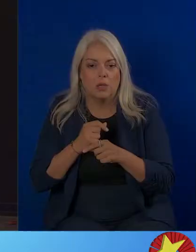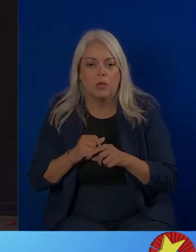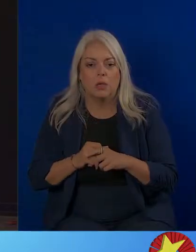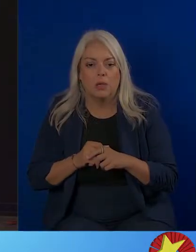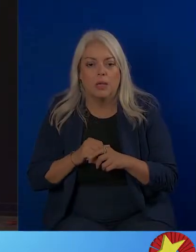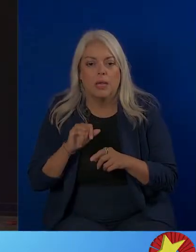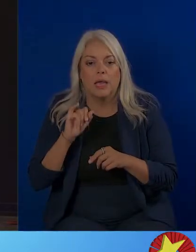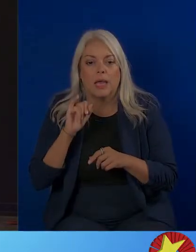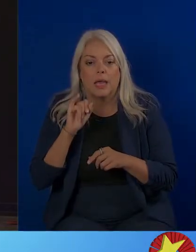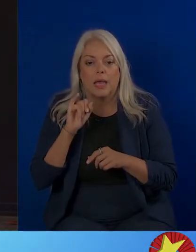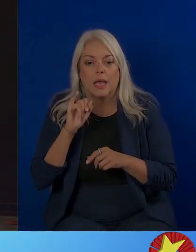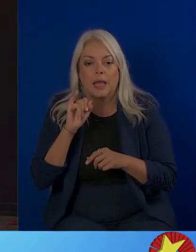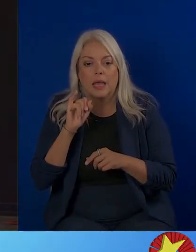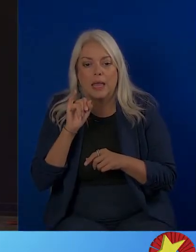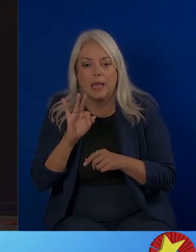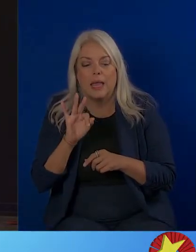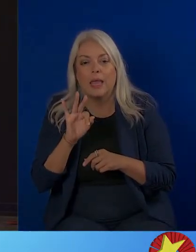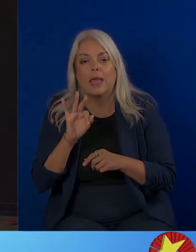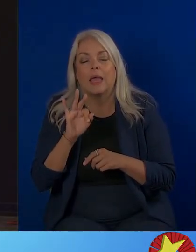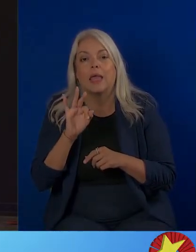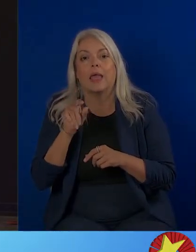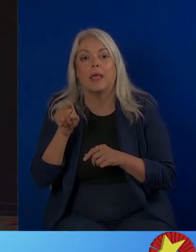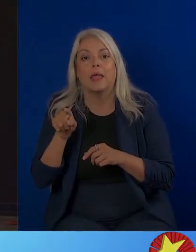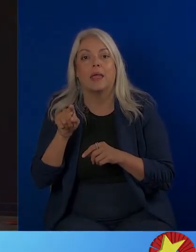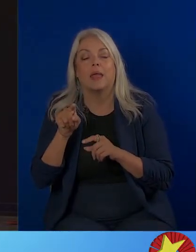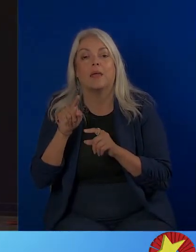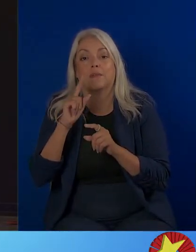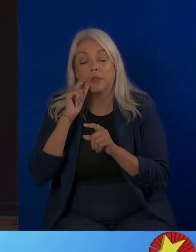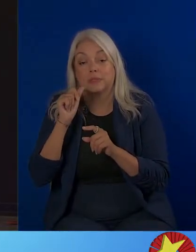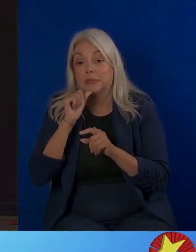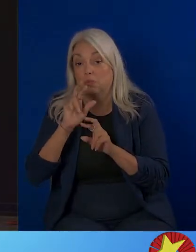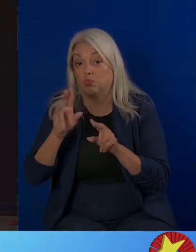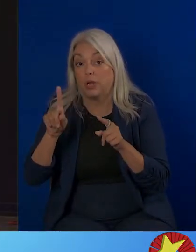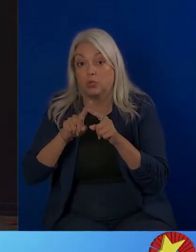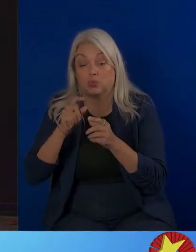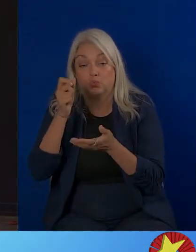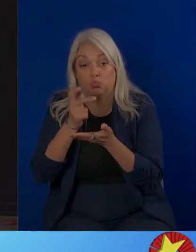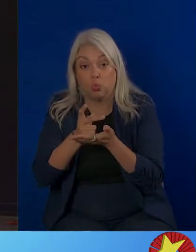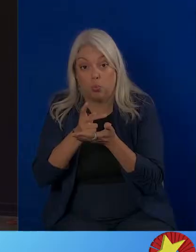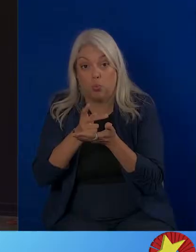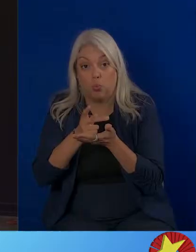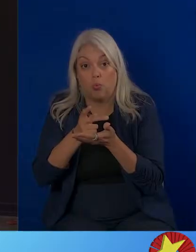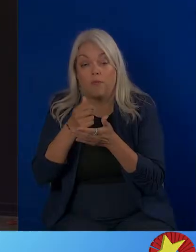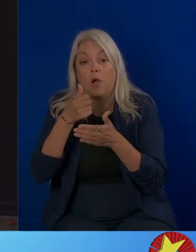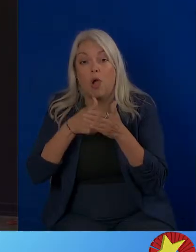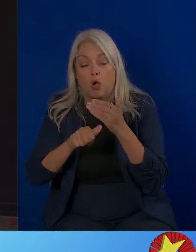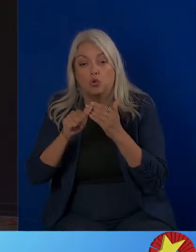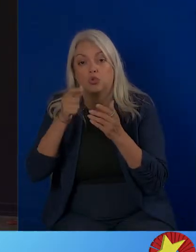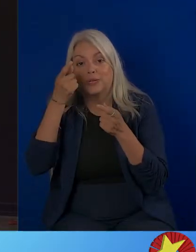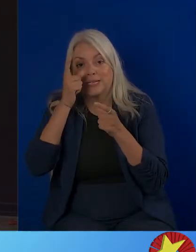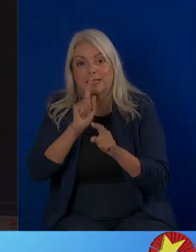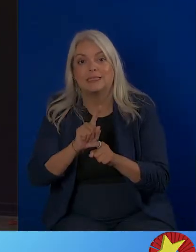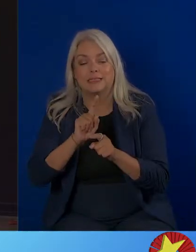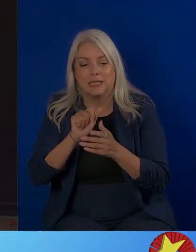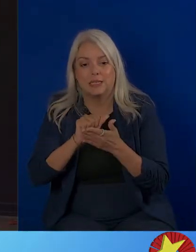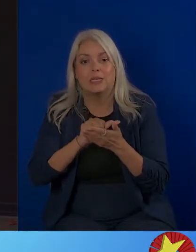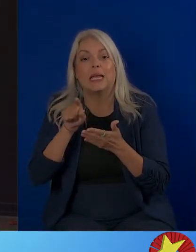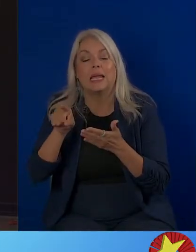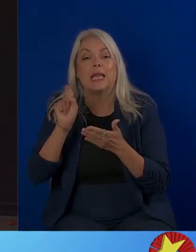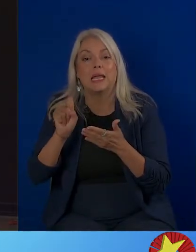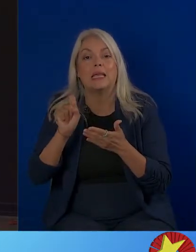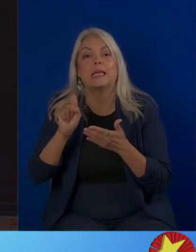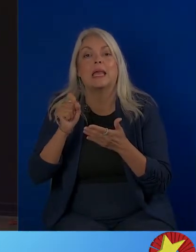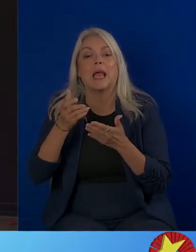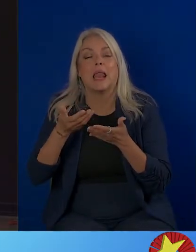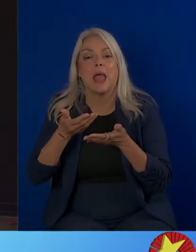If Dr. Kaler is not ready to approve those under the consent agenda, he can move to remove 7.2 from